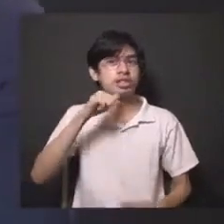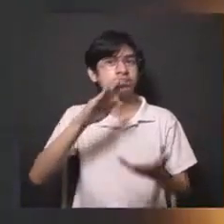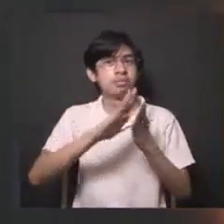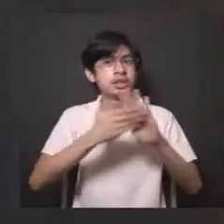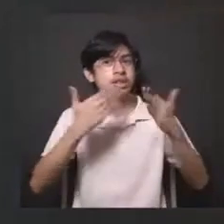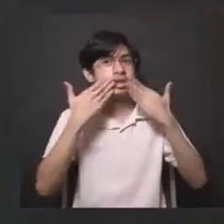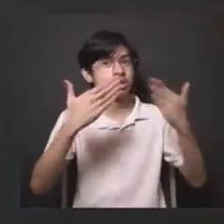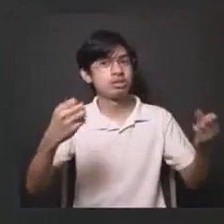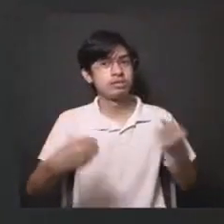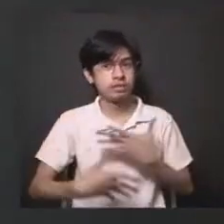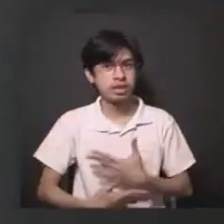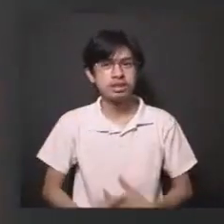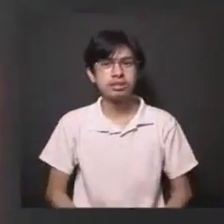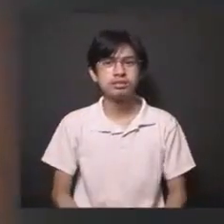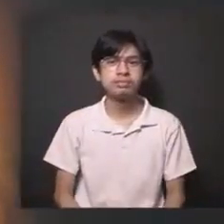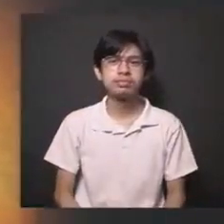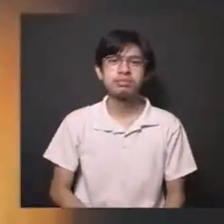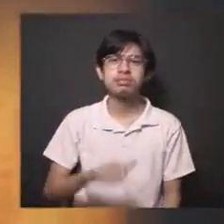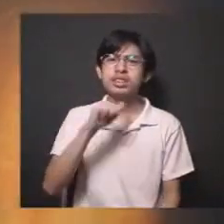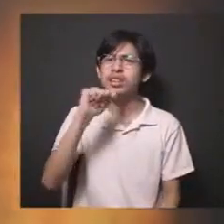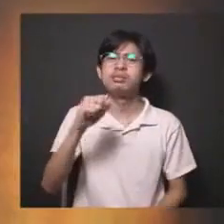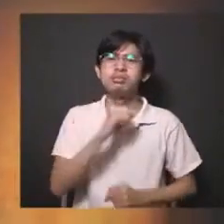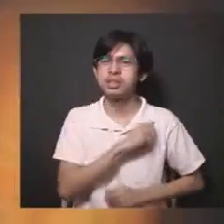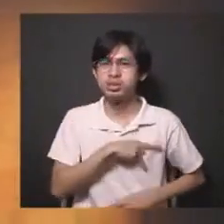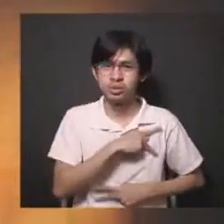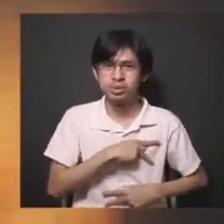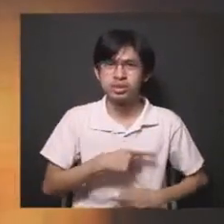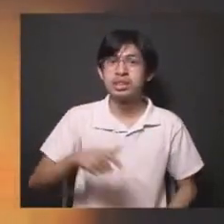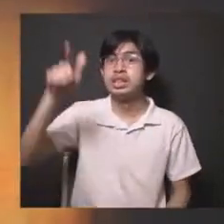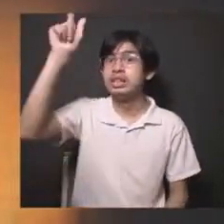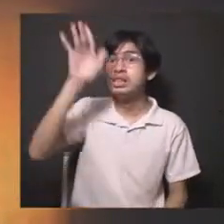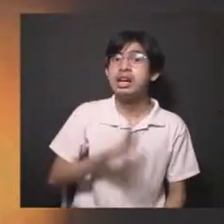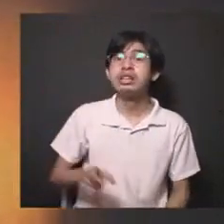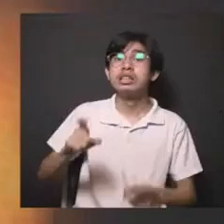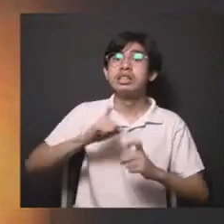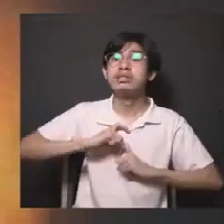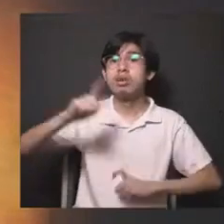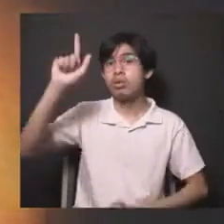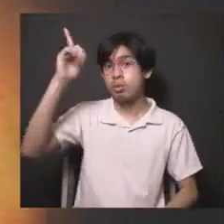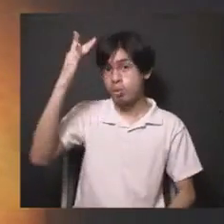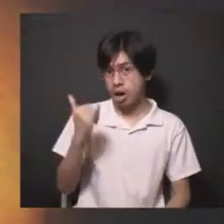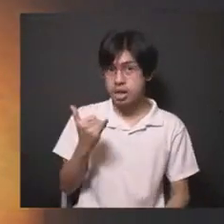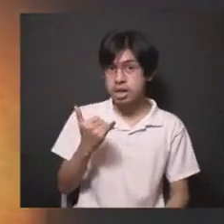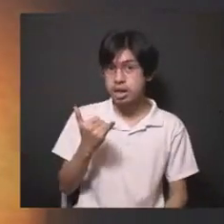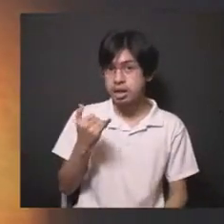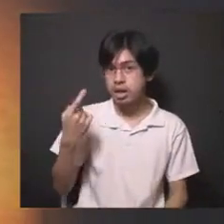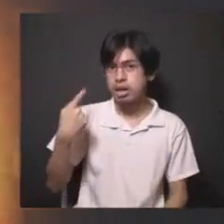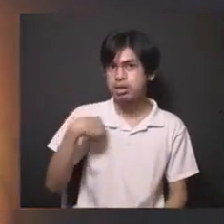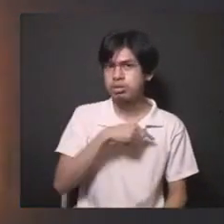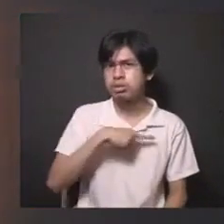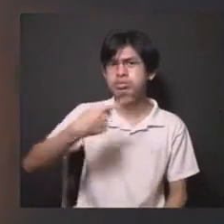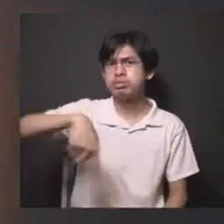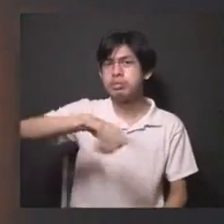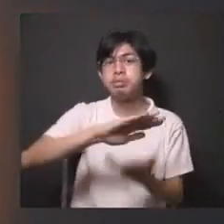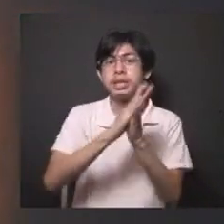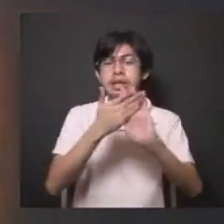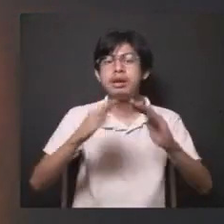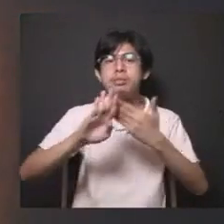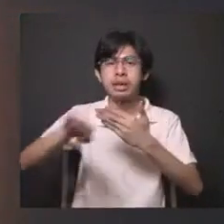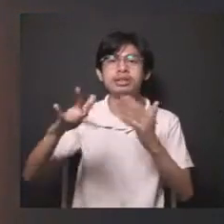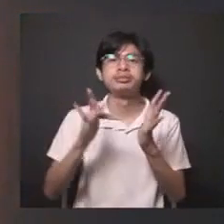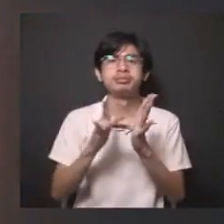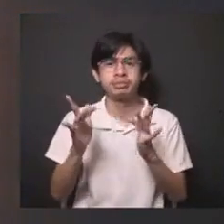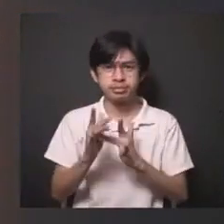to appreciate God's gifts. So reconcile yourself with Jesus. In fact, here's an advice. Father Bob is here to